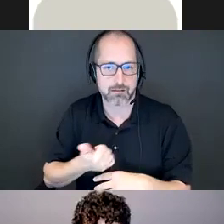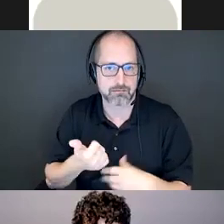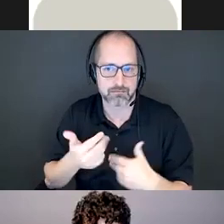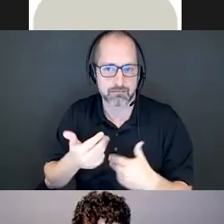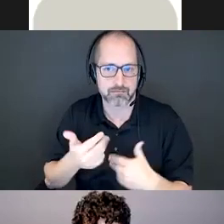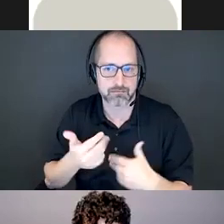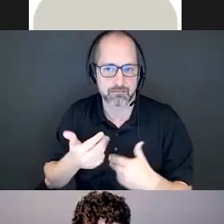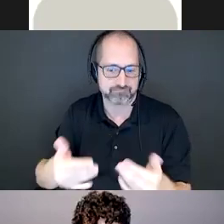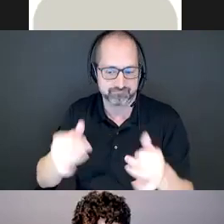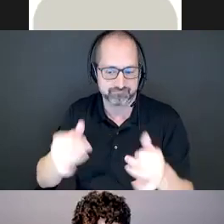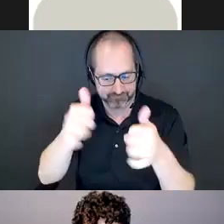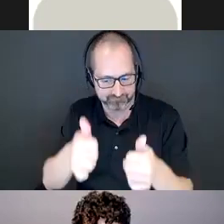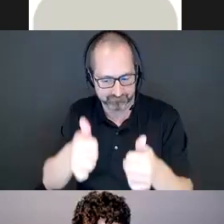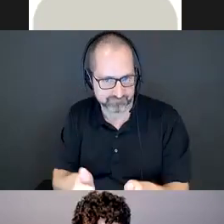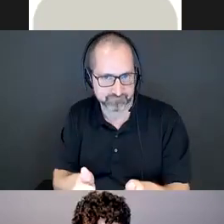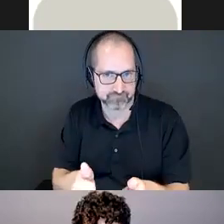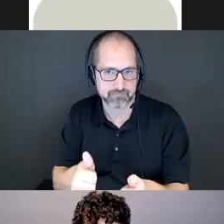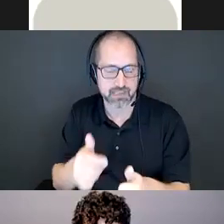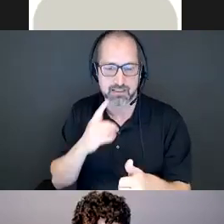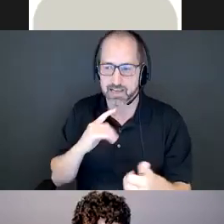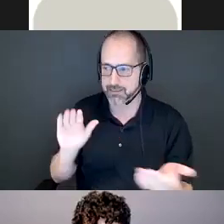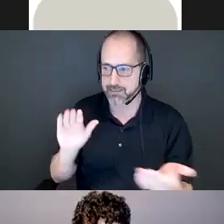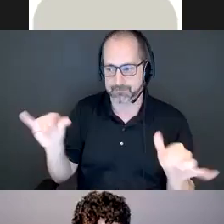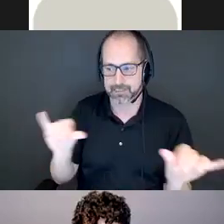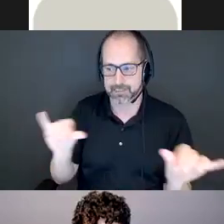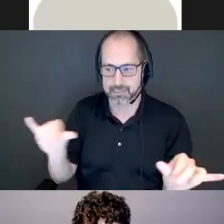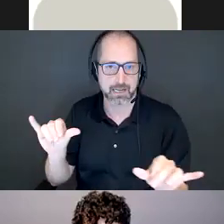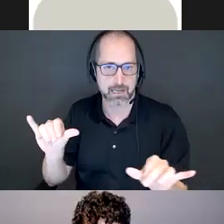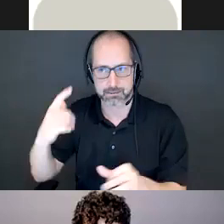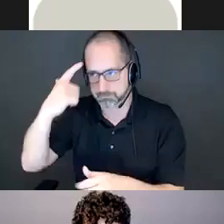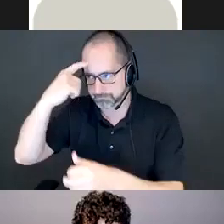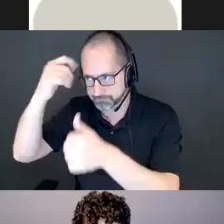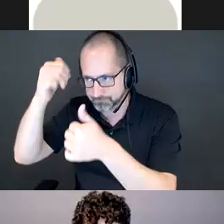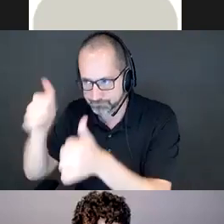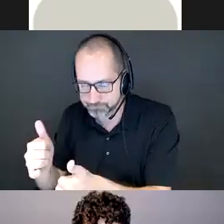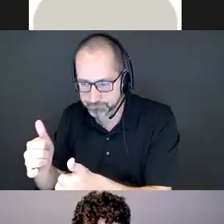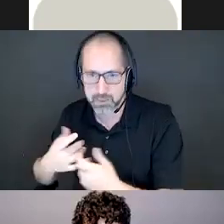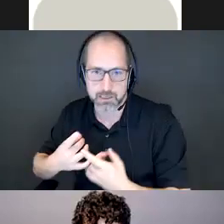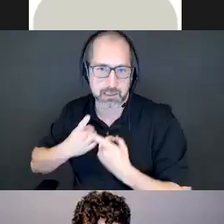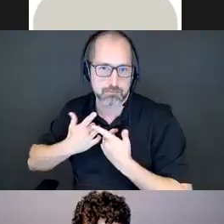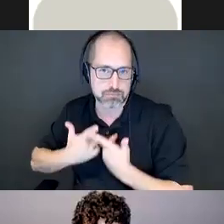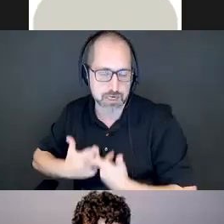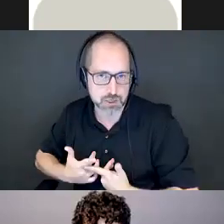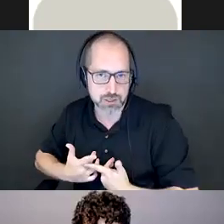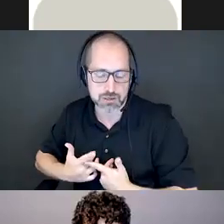conditions. And there is also ageism to think about, and people often think, well,